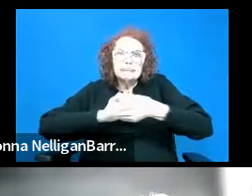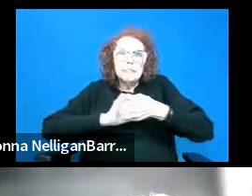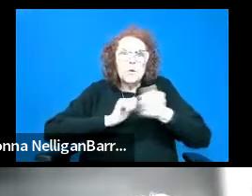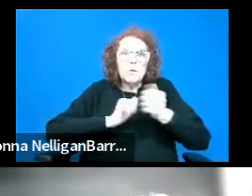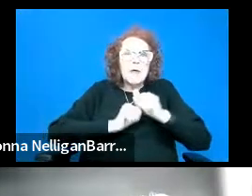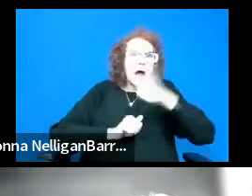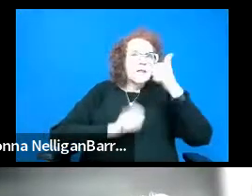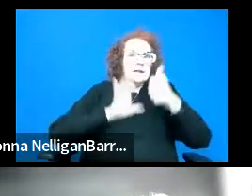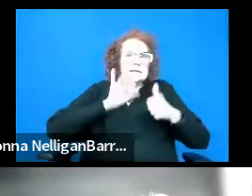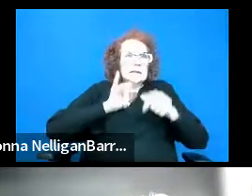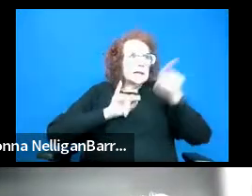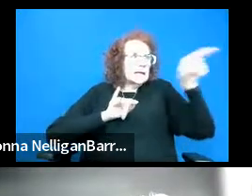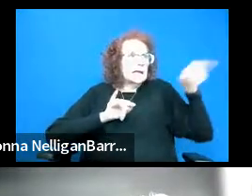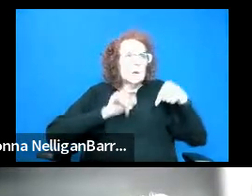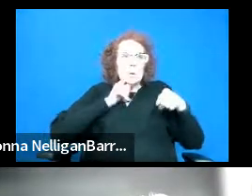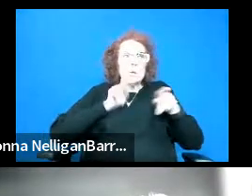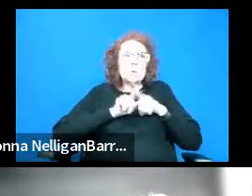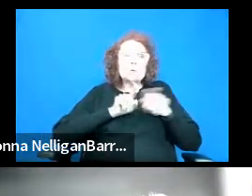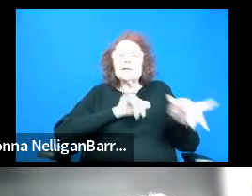around this?